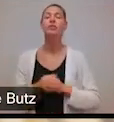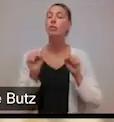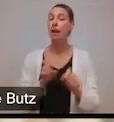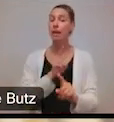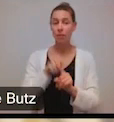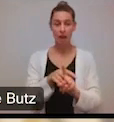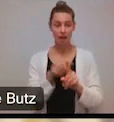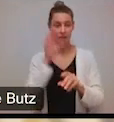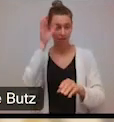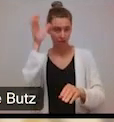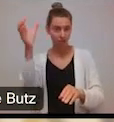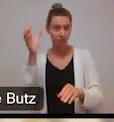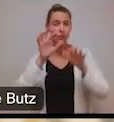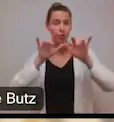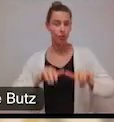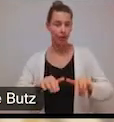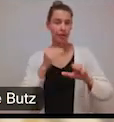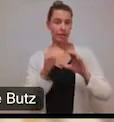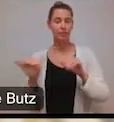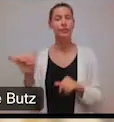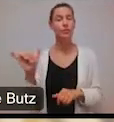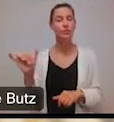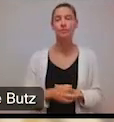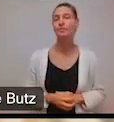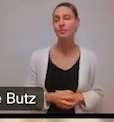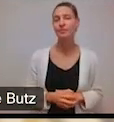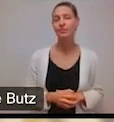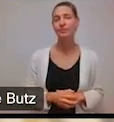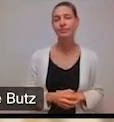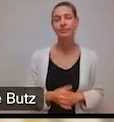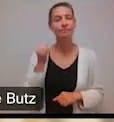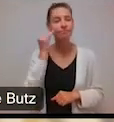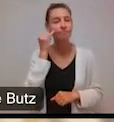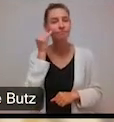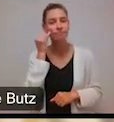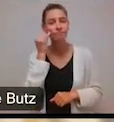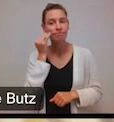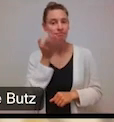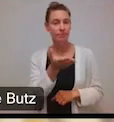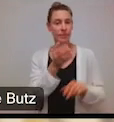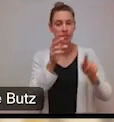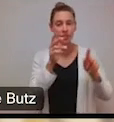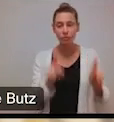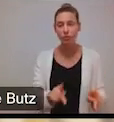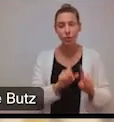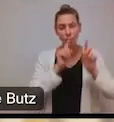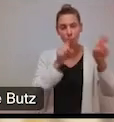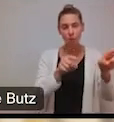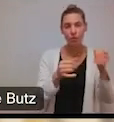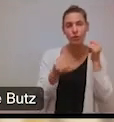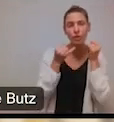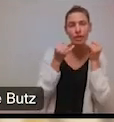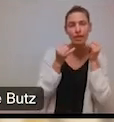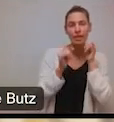well, right? If this person is going for an interview for a